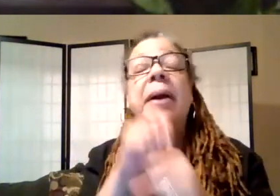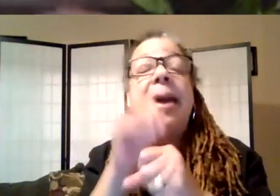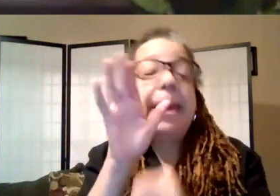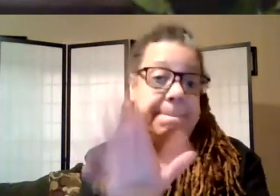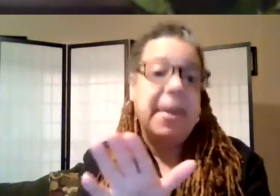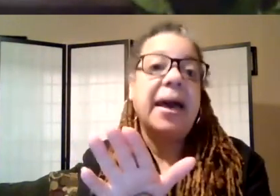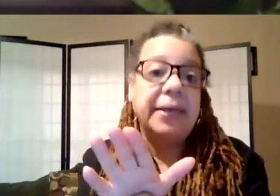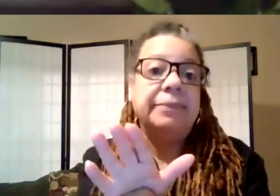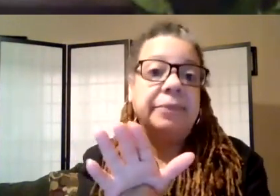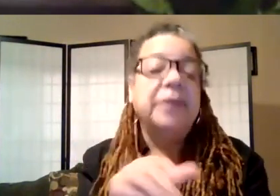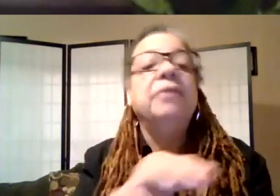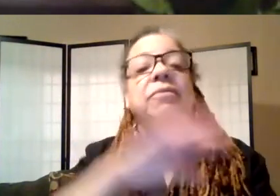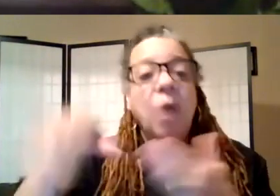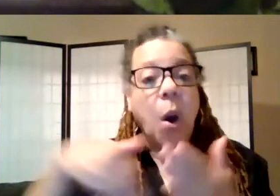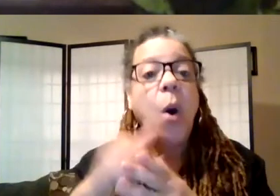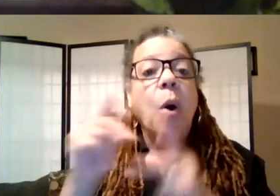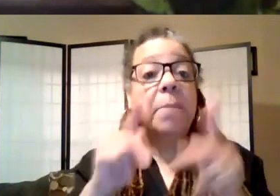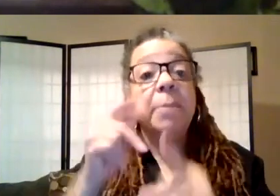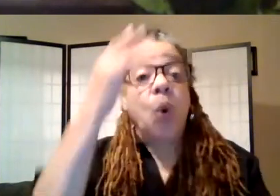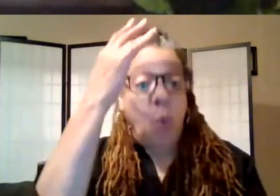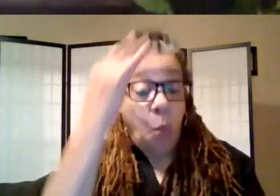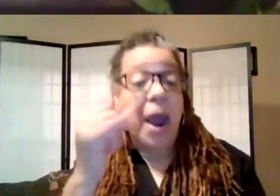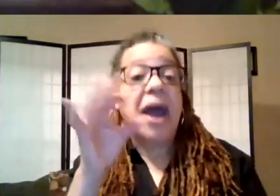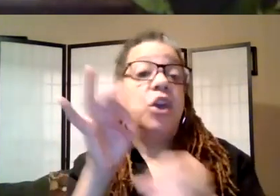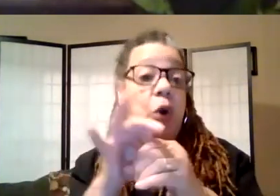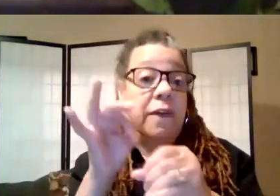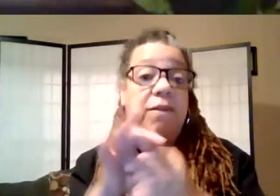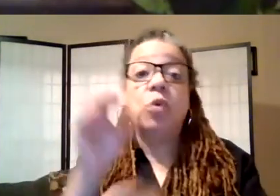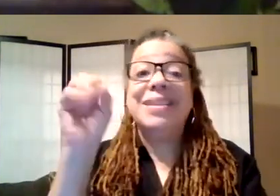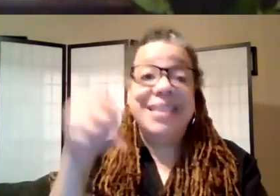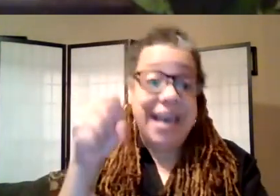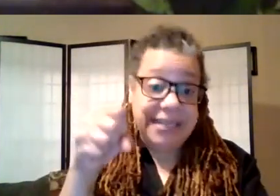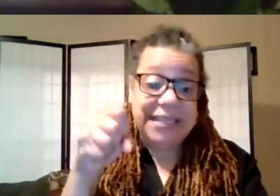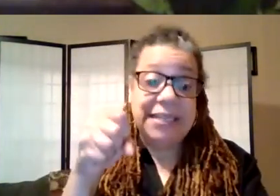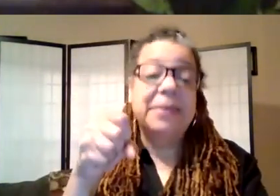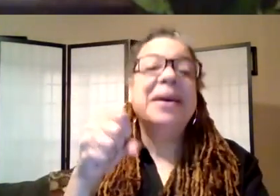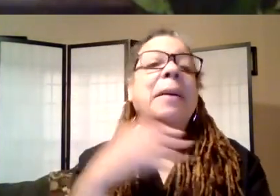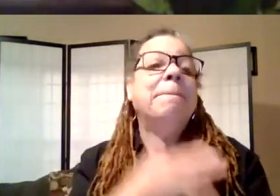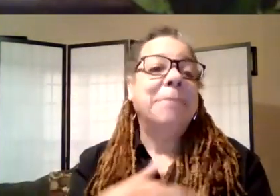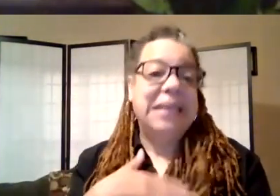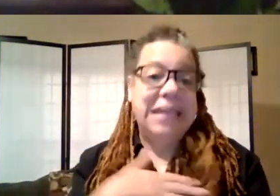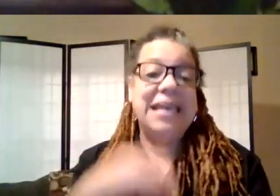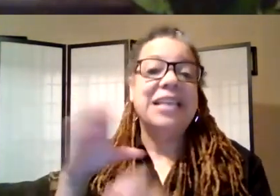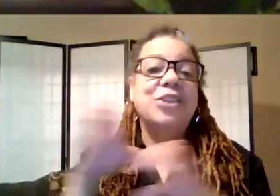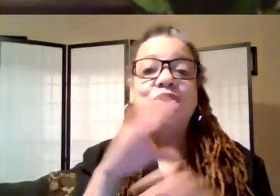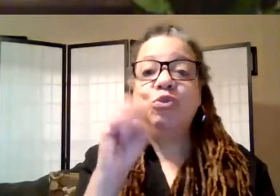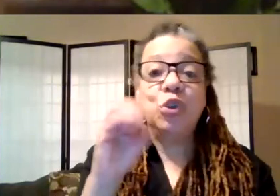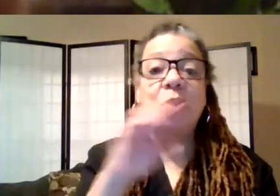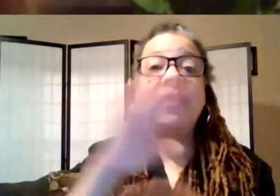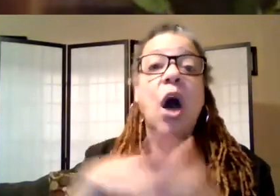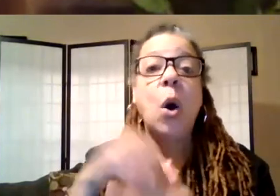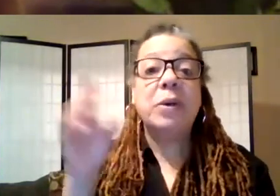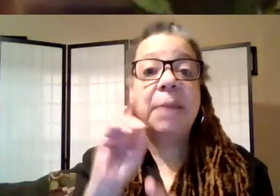can share why you're going to vote yes on Prop 30 with as many people as possible, please do so. Since you're all Democrats, you probably